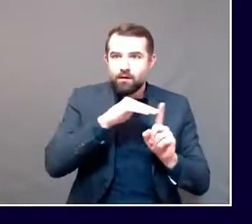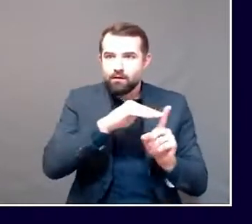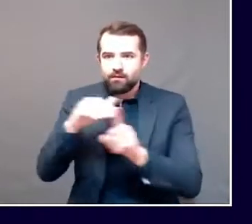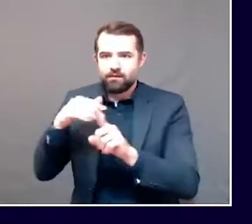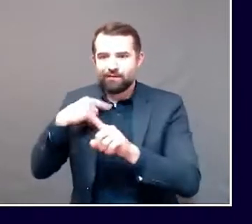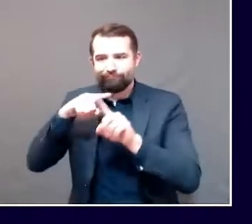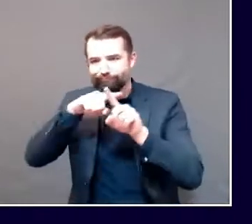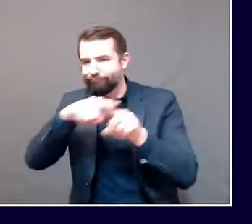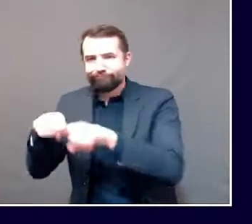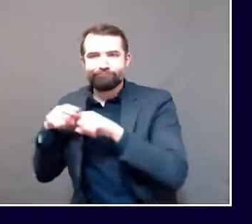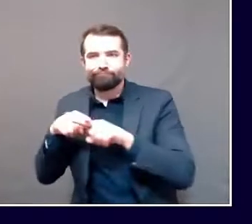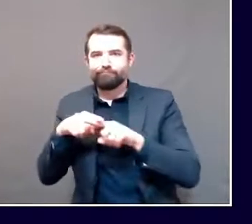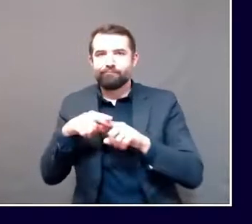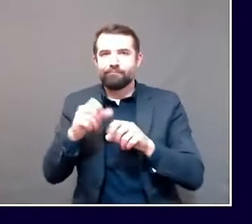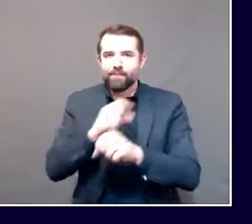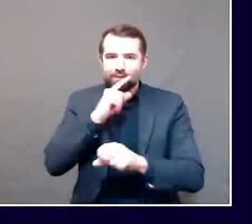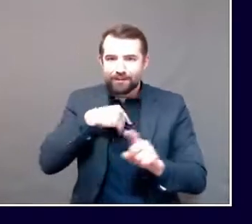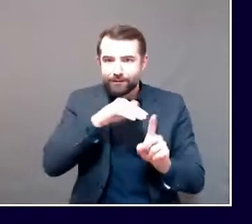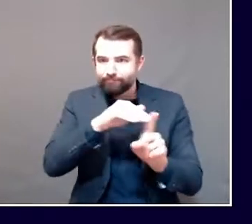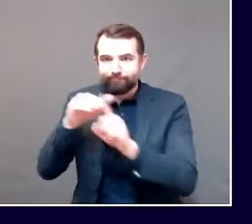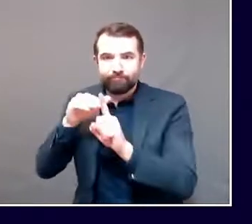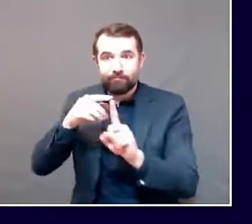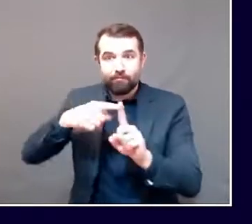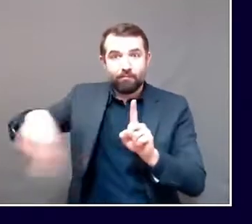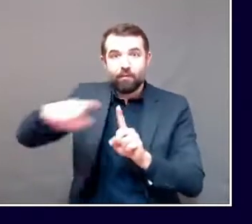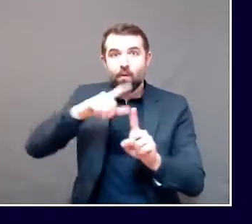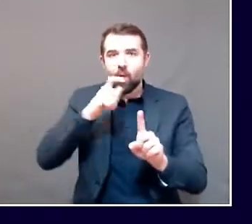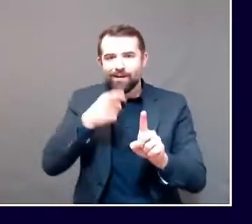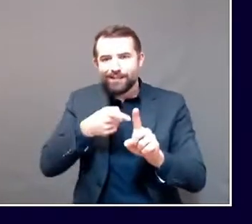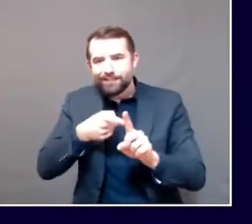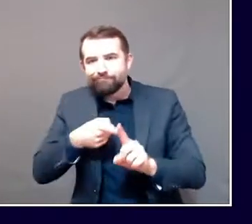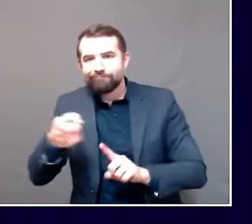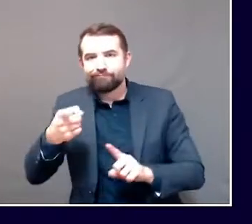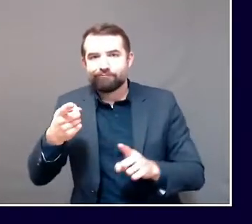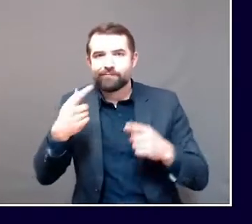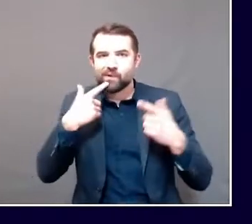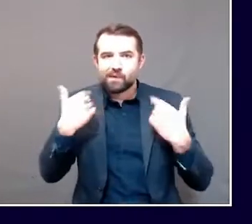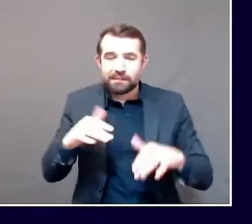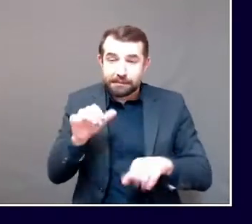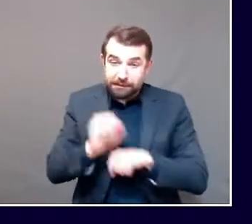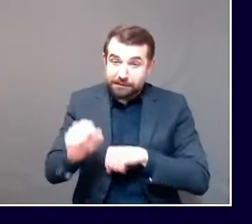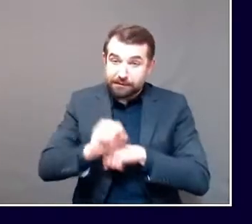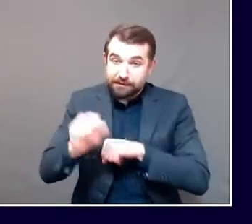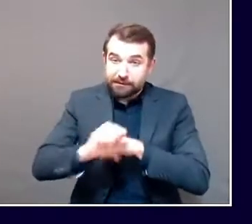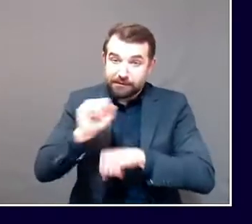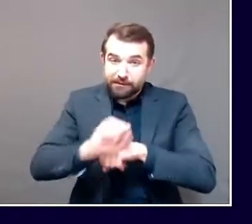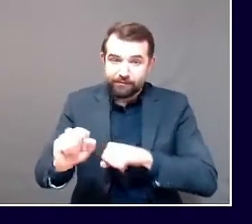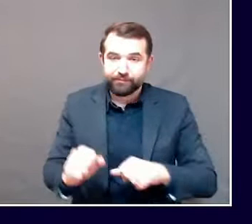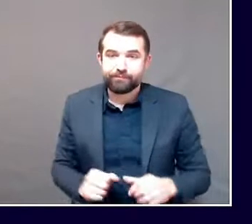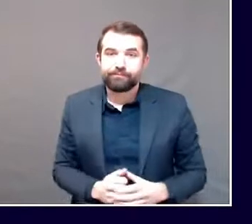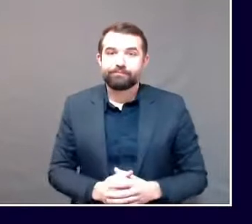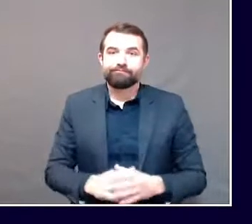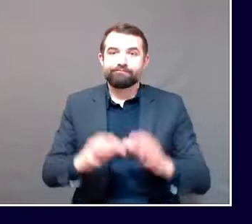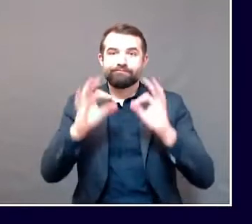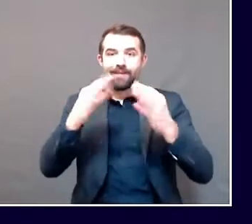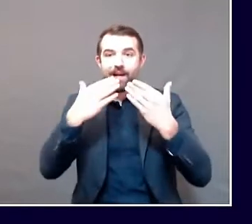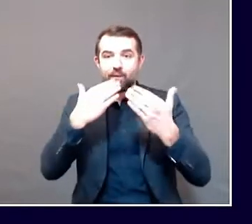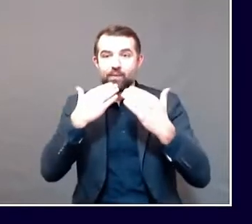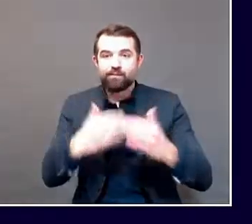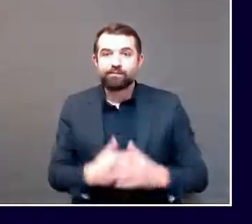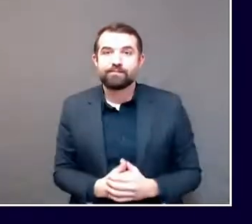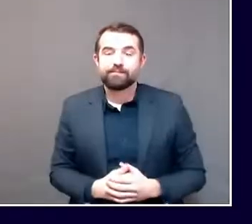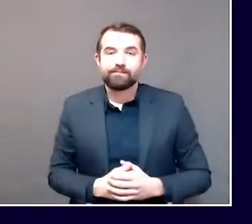lot of that happens by providers on the ground as well. All right, thank you. And then how will Maine's